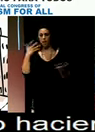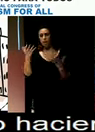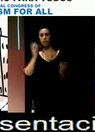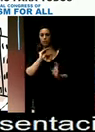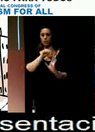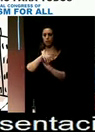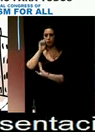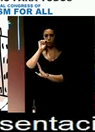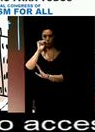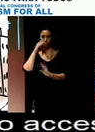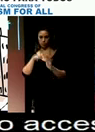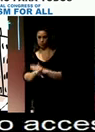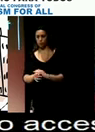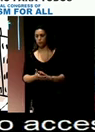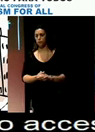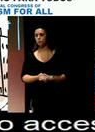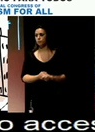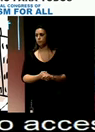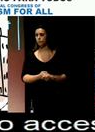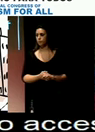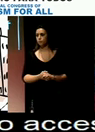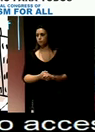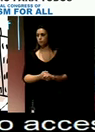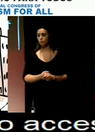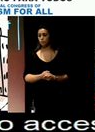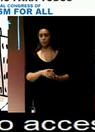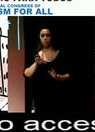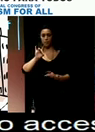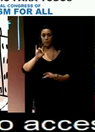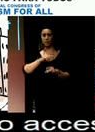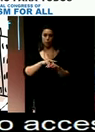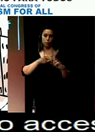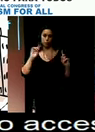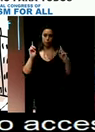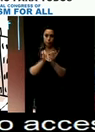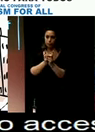In 50 minutes I will try to show you